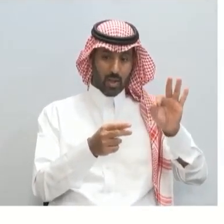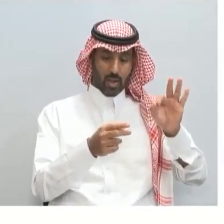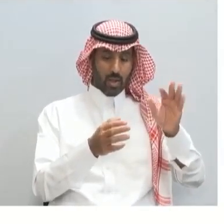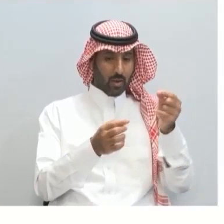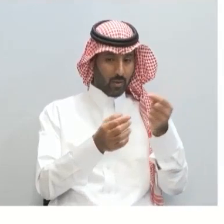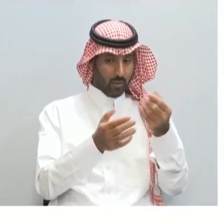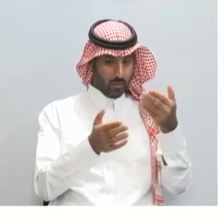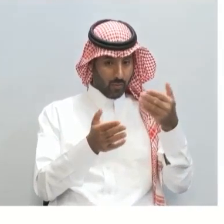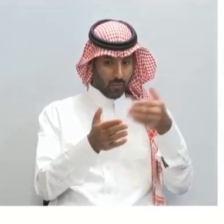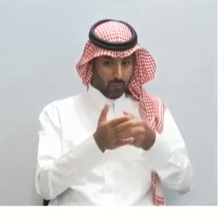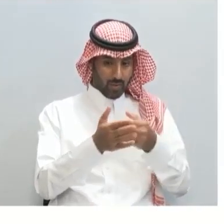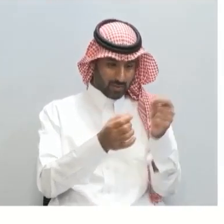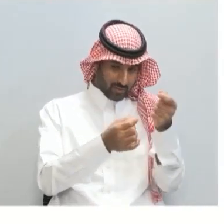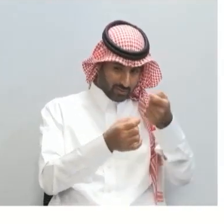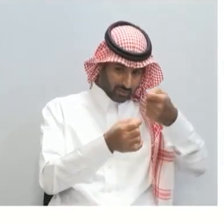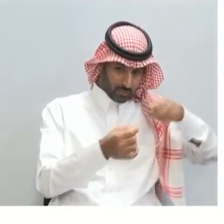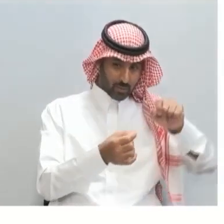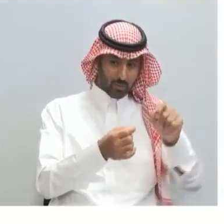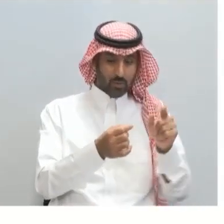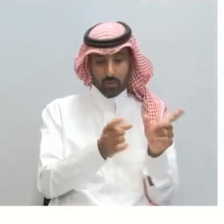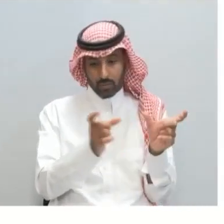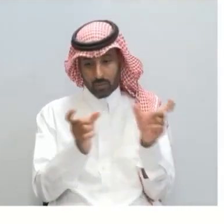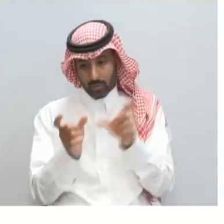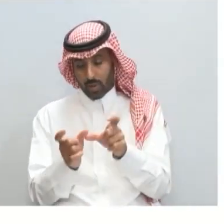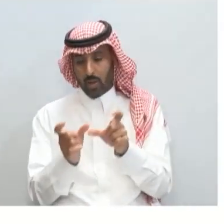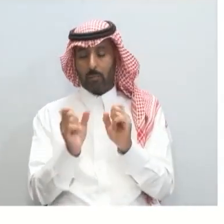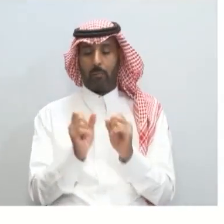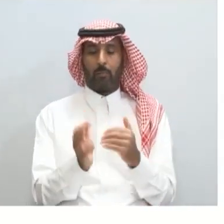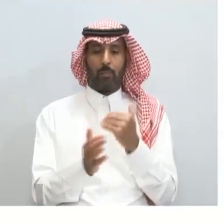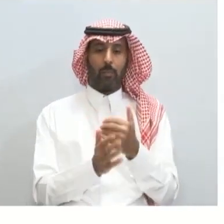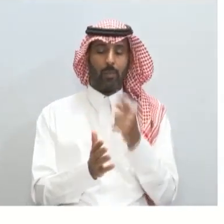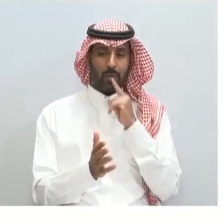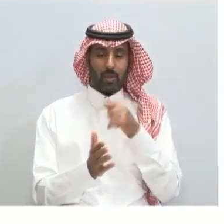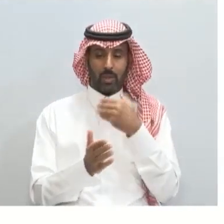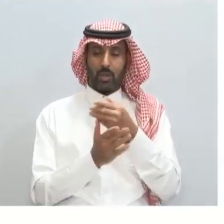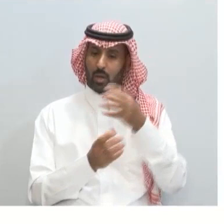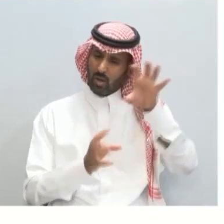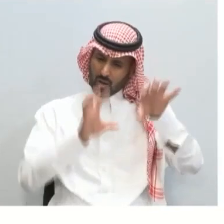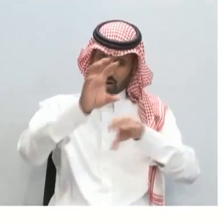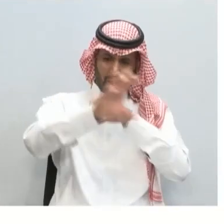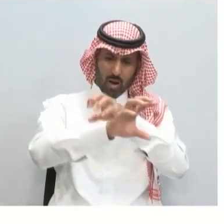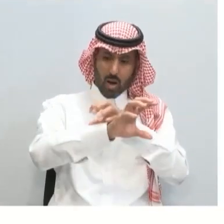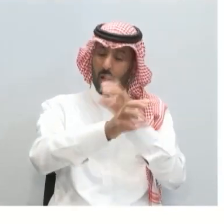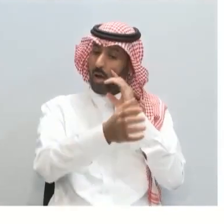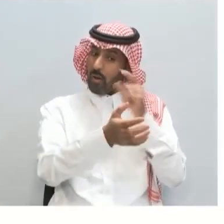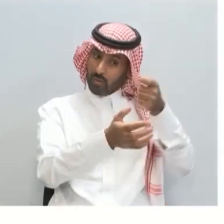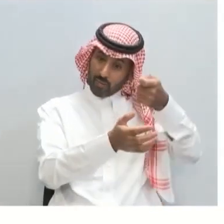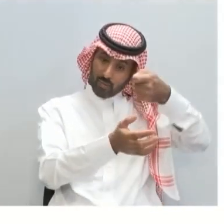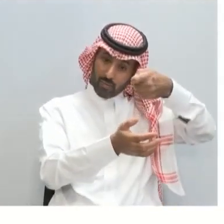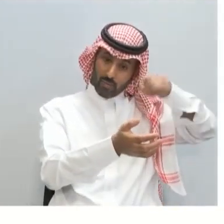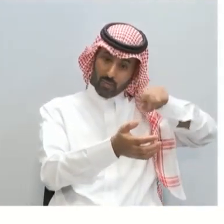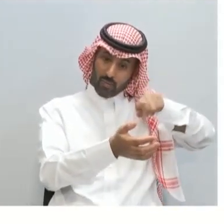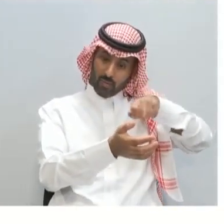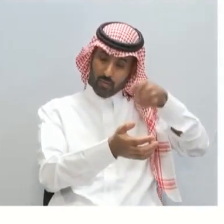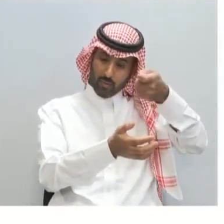if Clause put the comma then continue with the main Clause so you can change the Clauses as you like but if